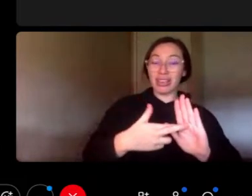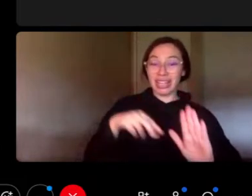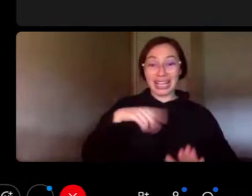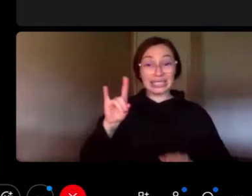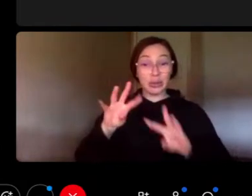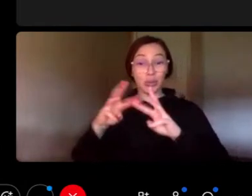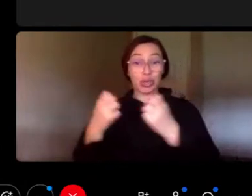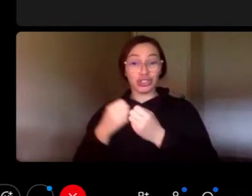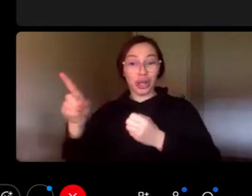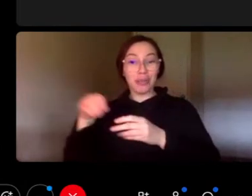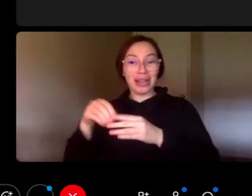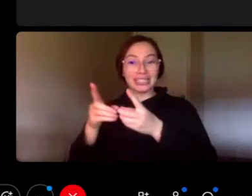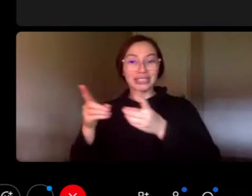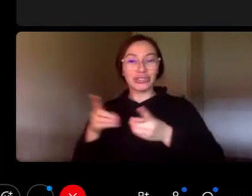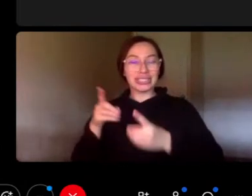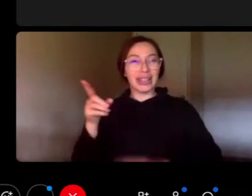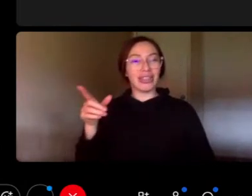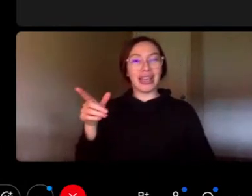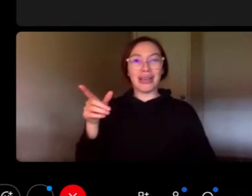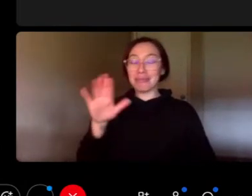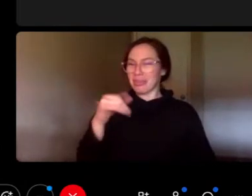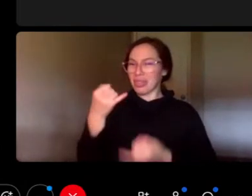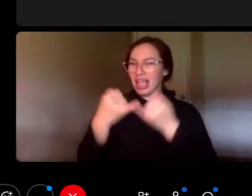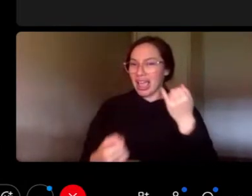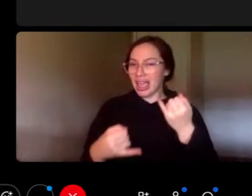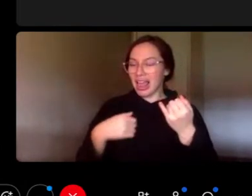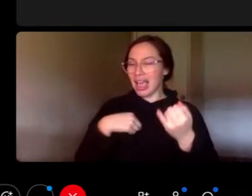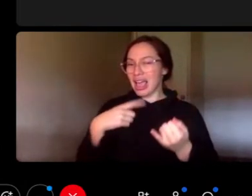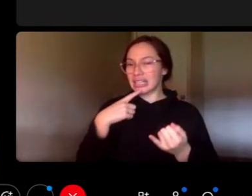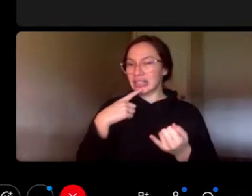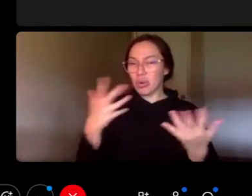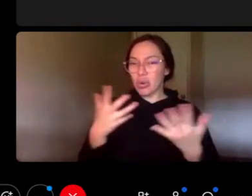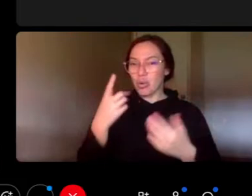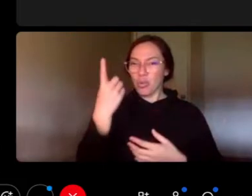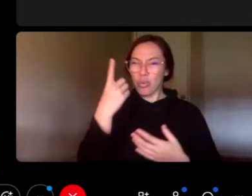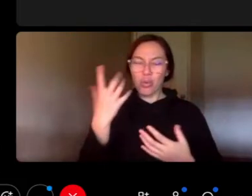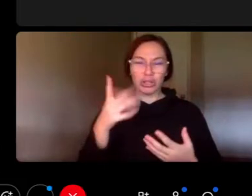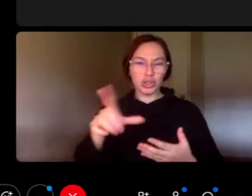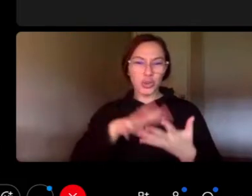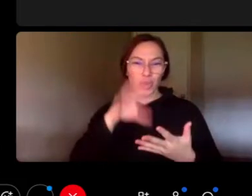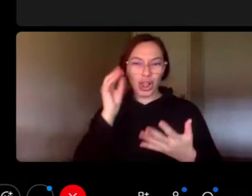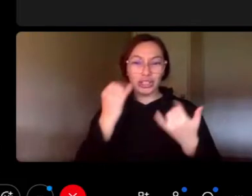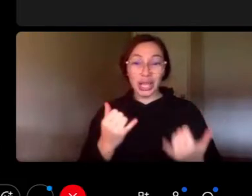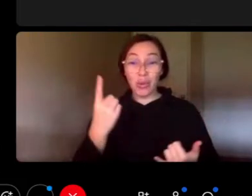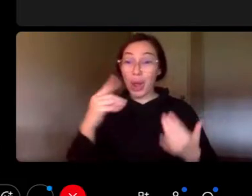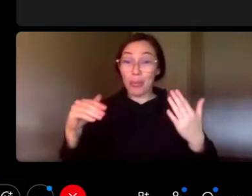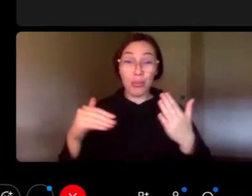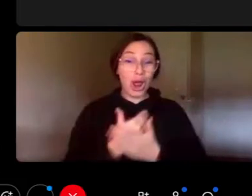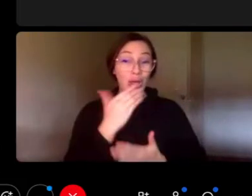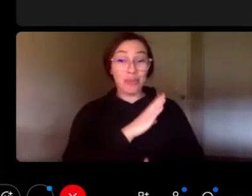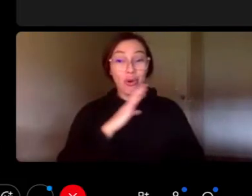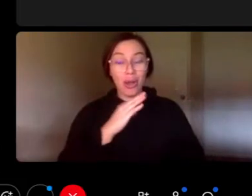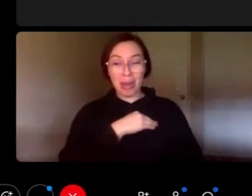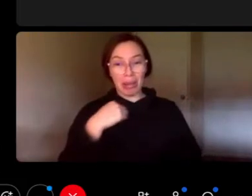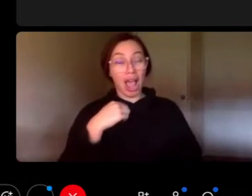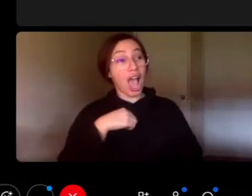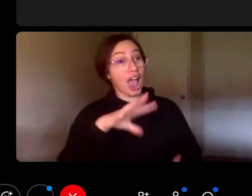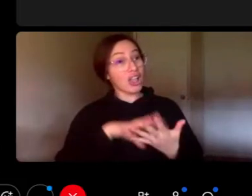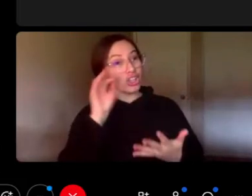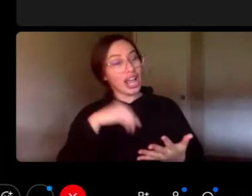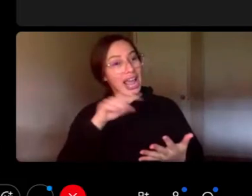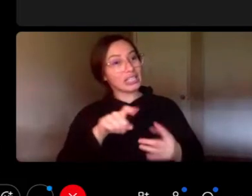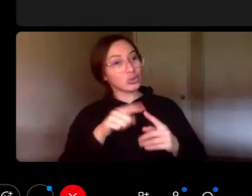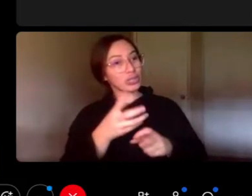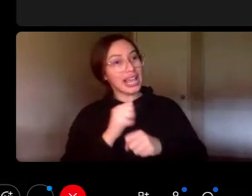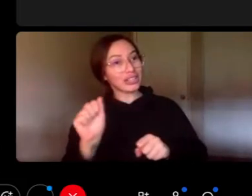workshop in a district, and the at the end I said, well, what'd you learn today? And one of the brand new board members said, I learned that I need to